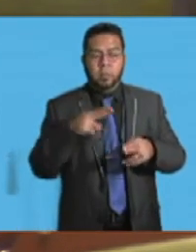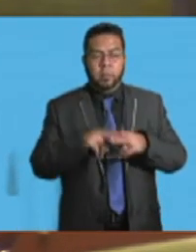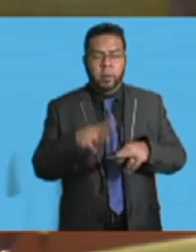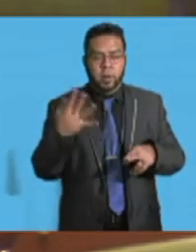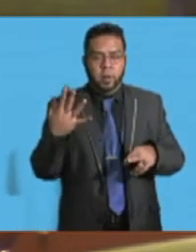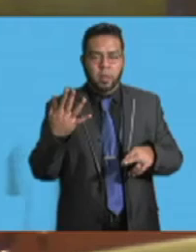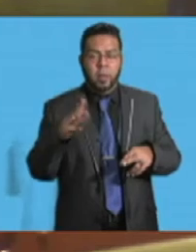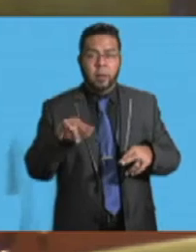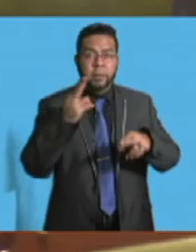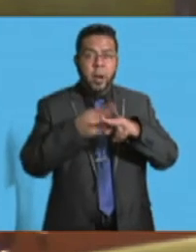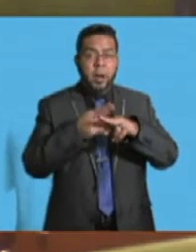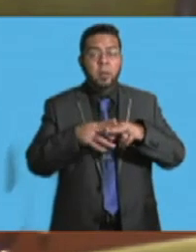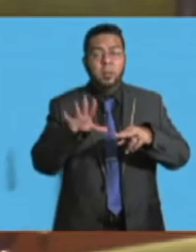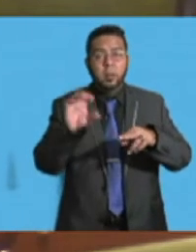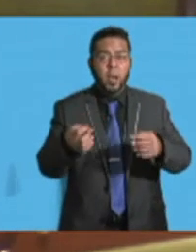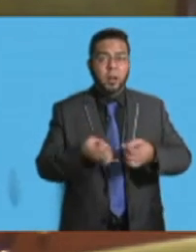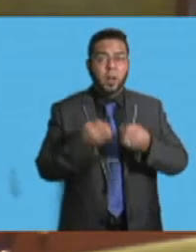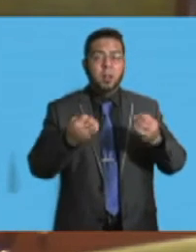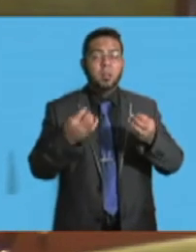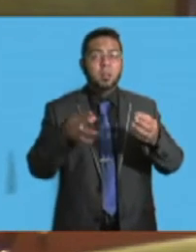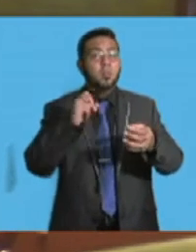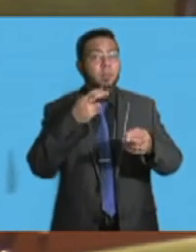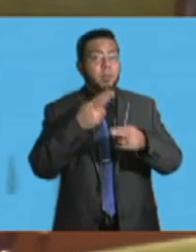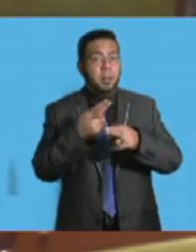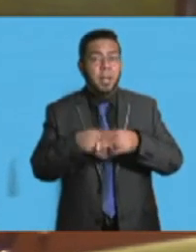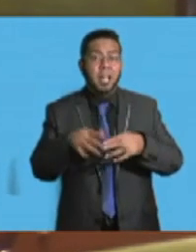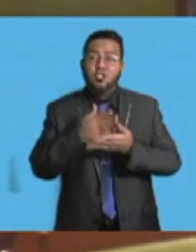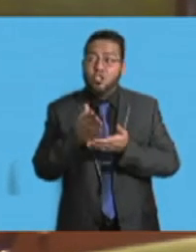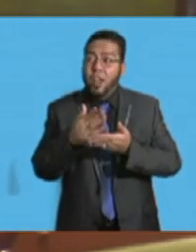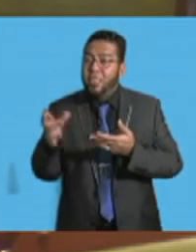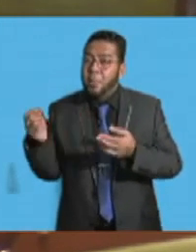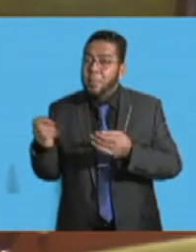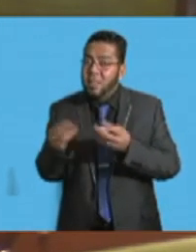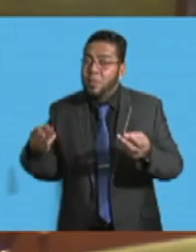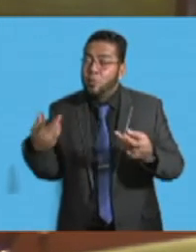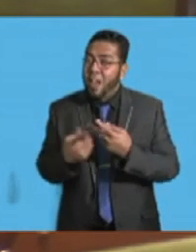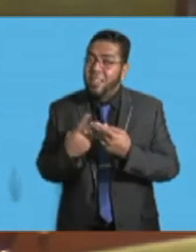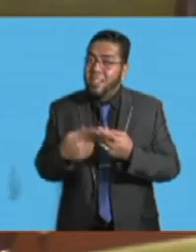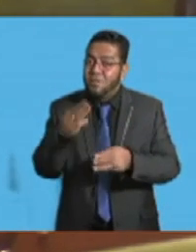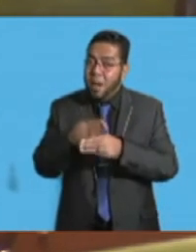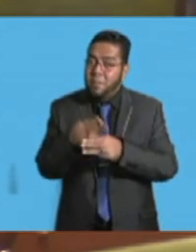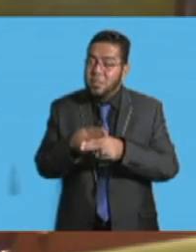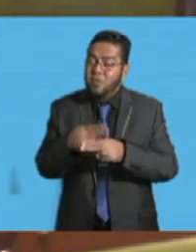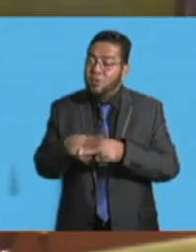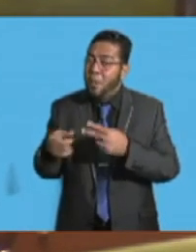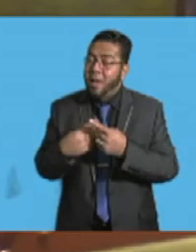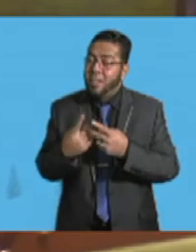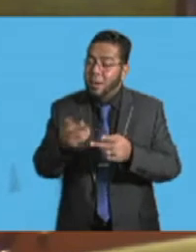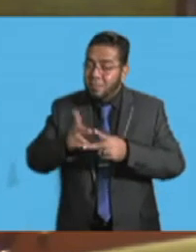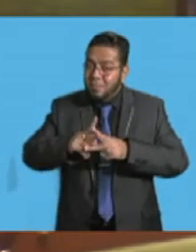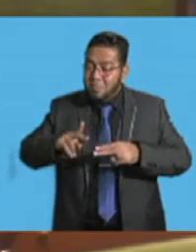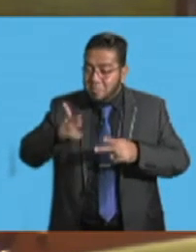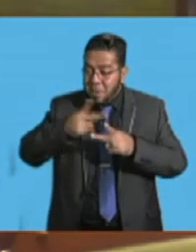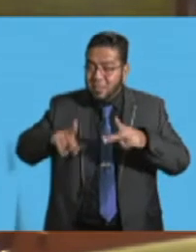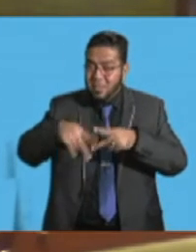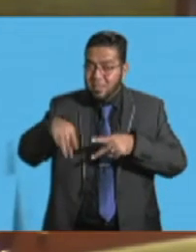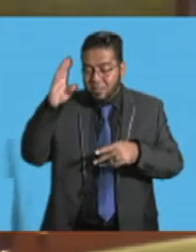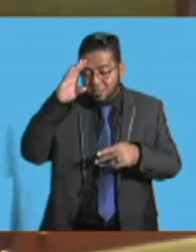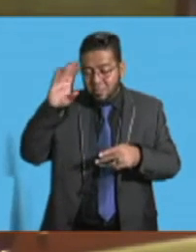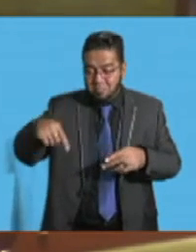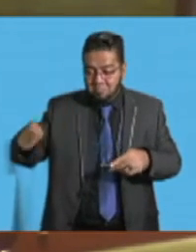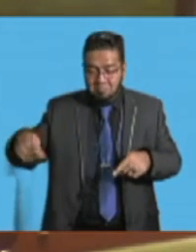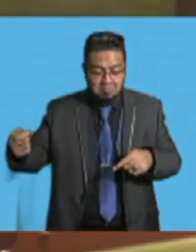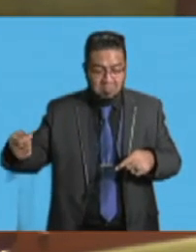farmers were encouraged to plant and share the materials with other farmers in the communities. The Ministry will maintain the materials at the research station